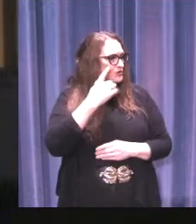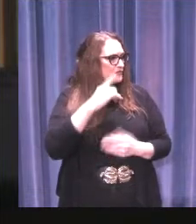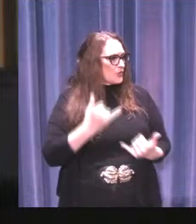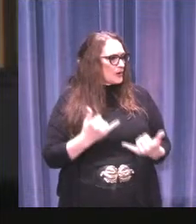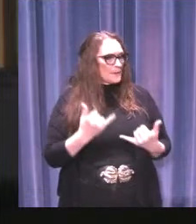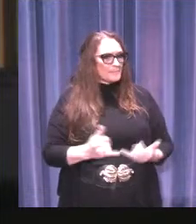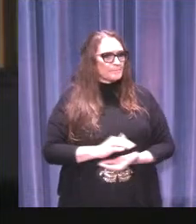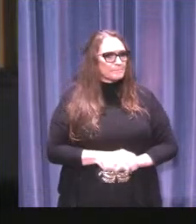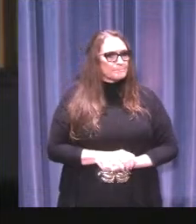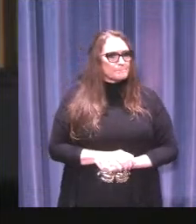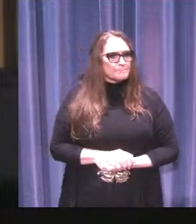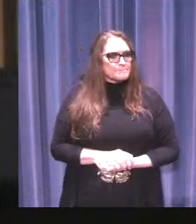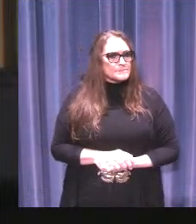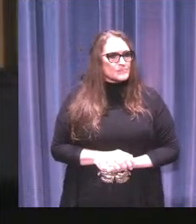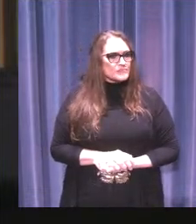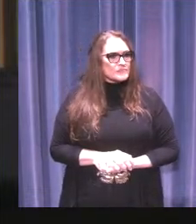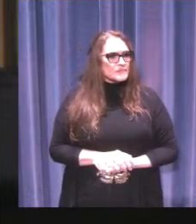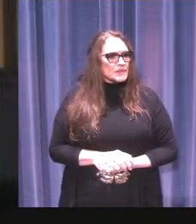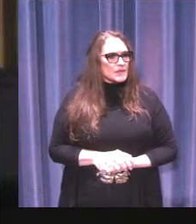time?